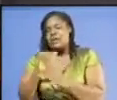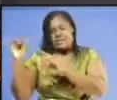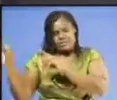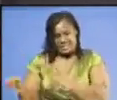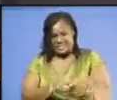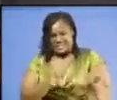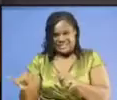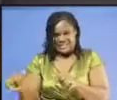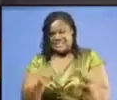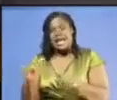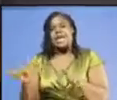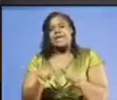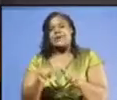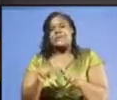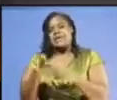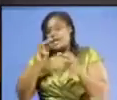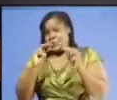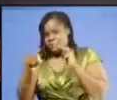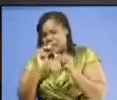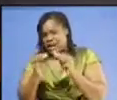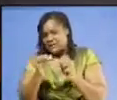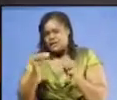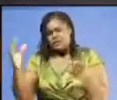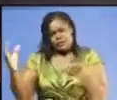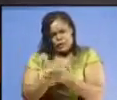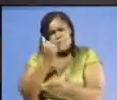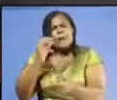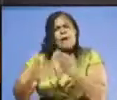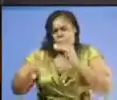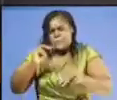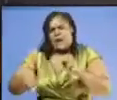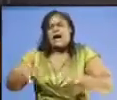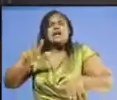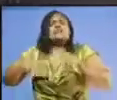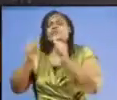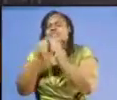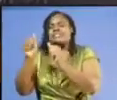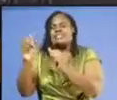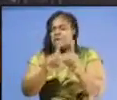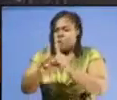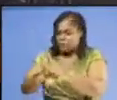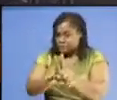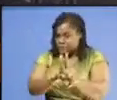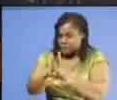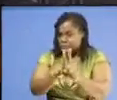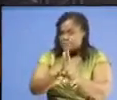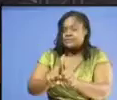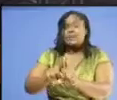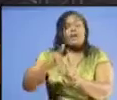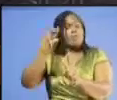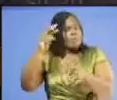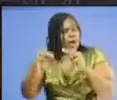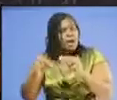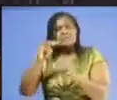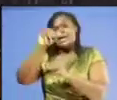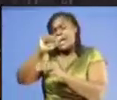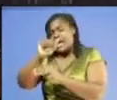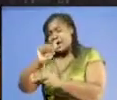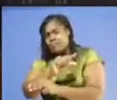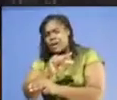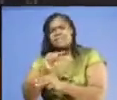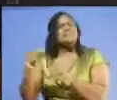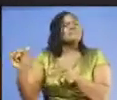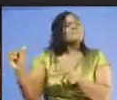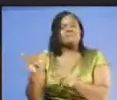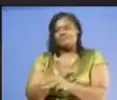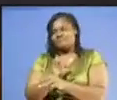So pick up your praise and march on with Jesus. If he's good in March, he's also good in April. Are you listening to me? Because